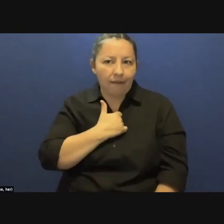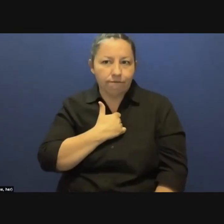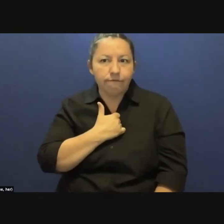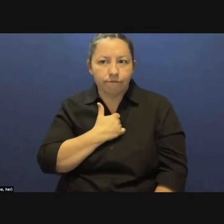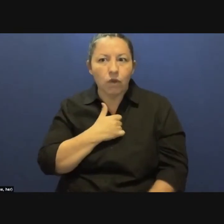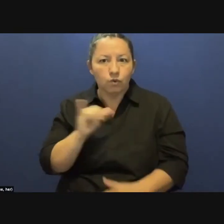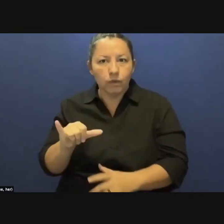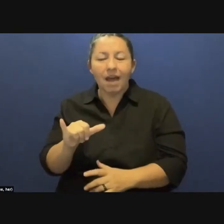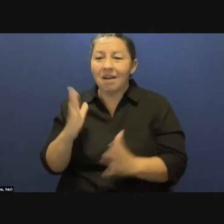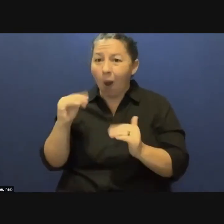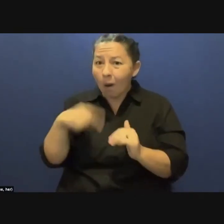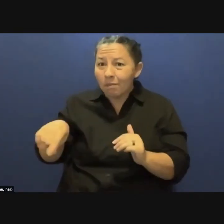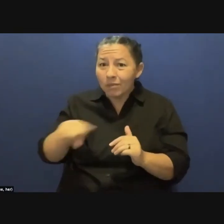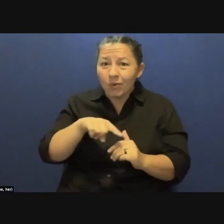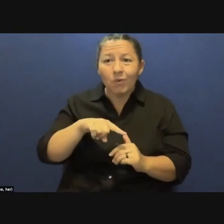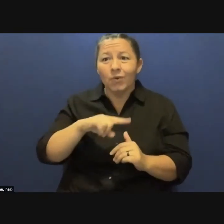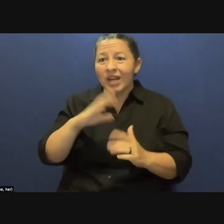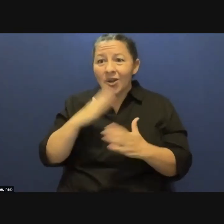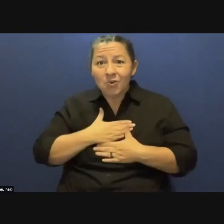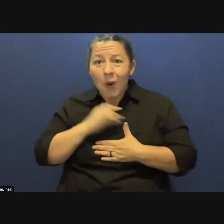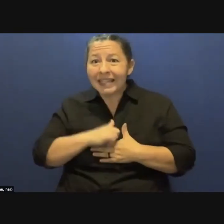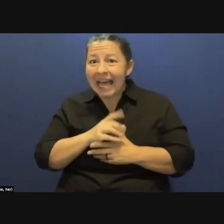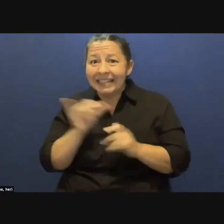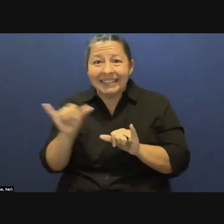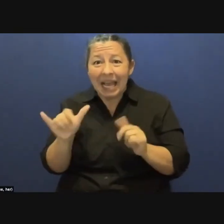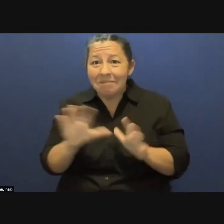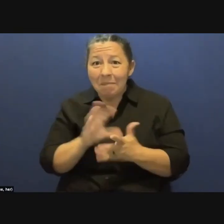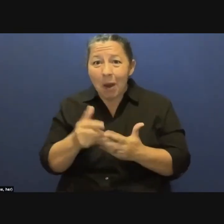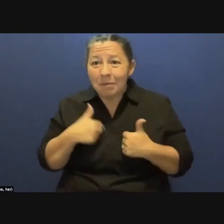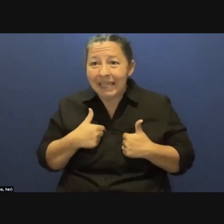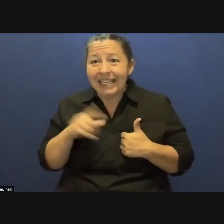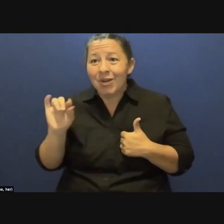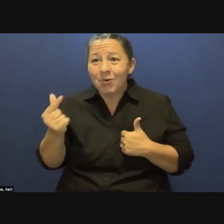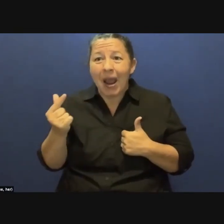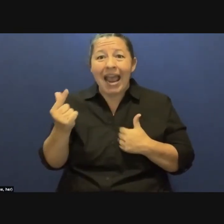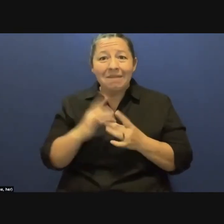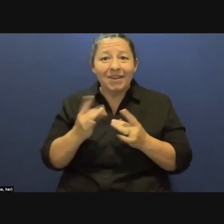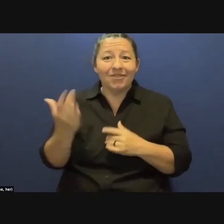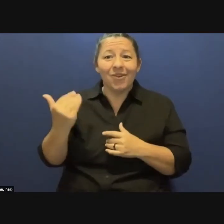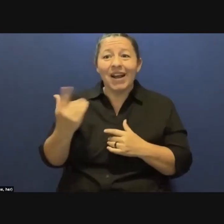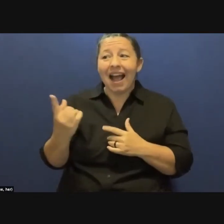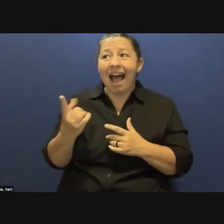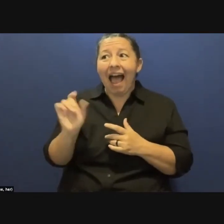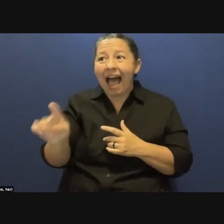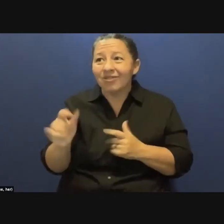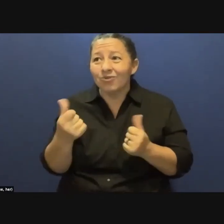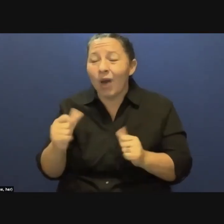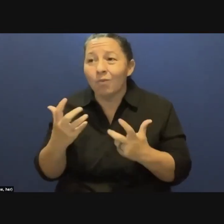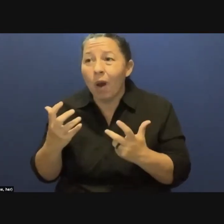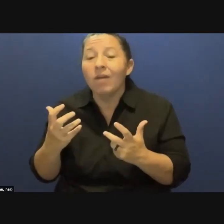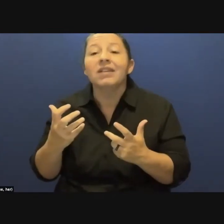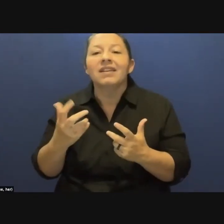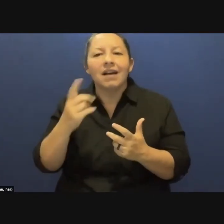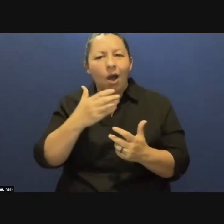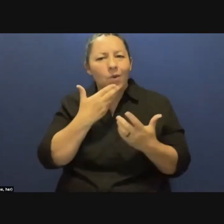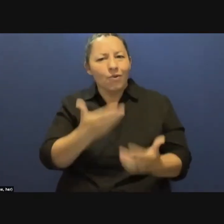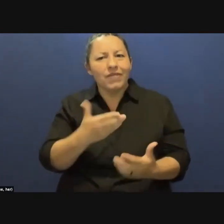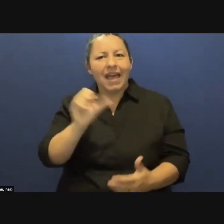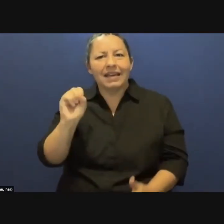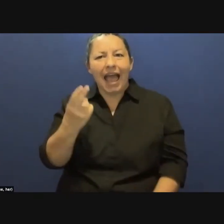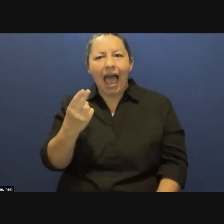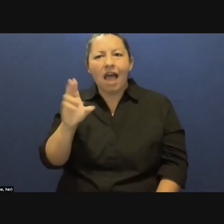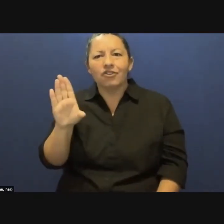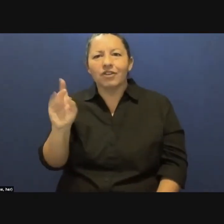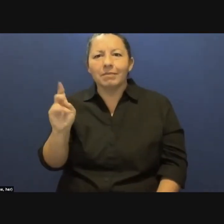as much as I did. As Greg mentioned earlier, I asked to give it a try. And I really want to thank Ashkan Najad and Maria